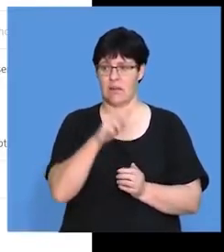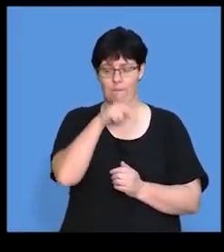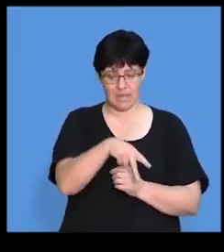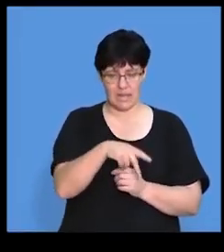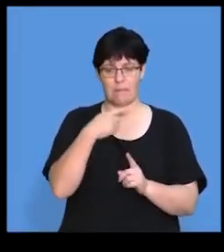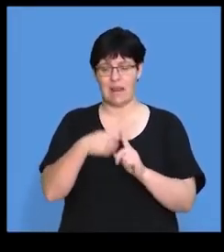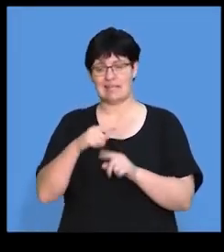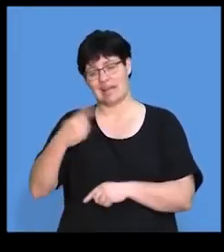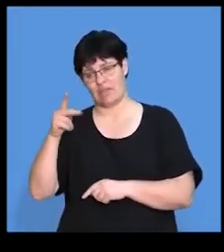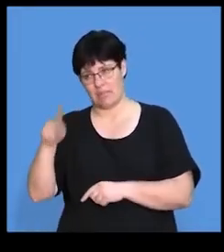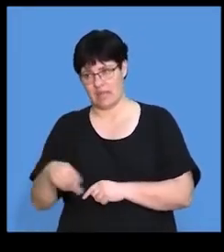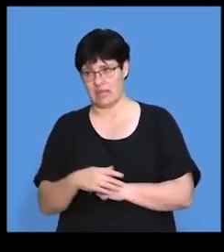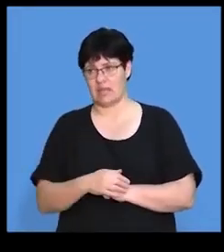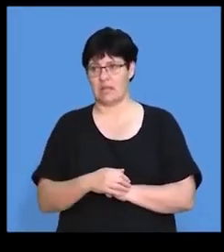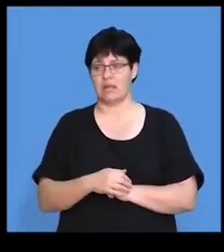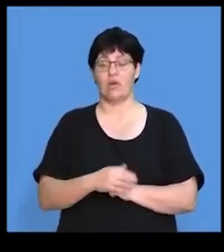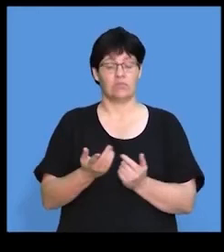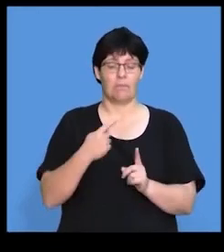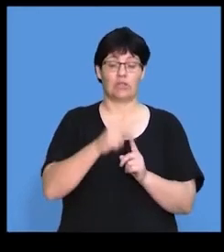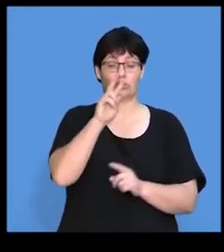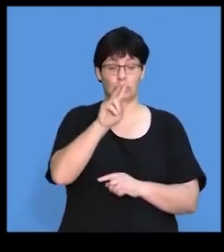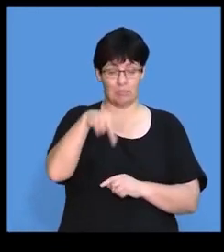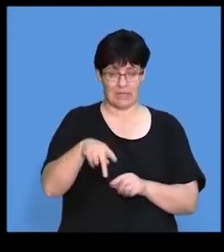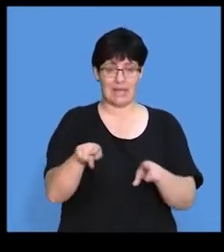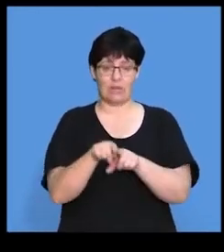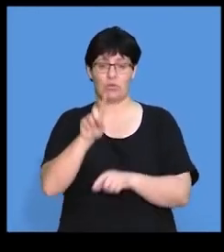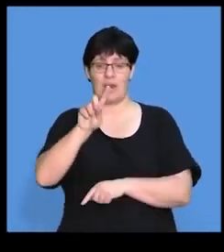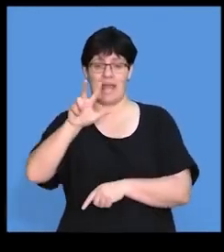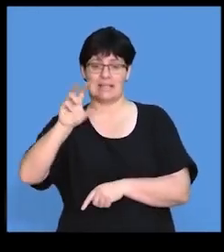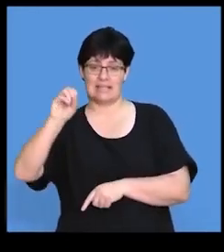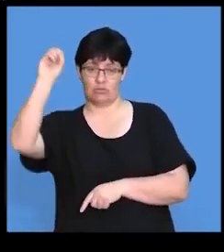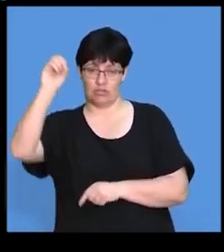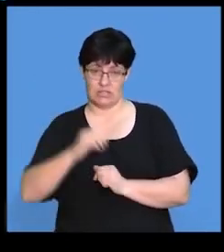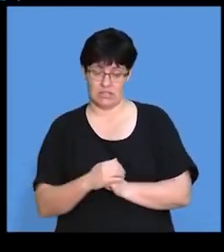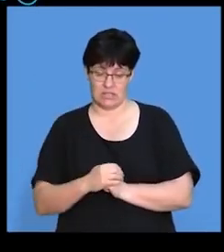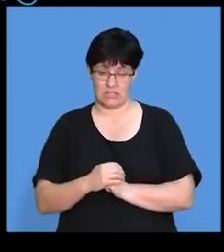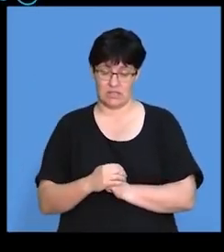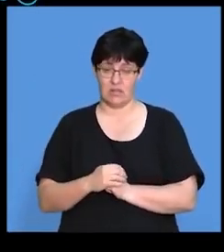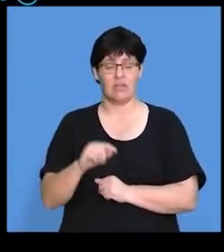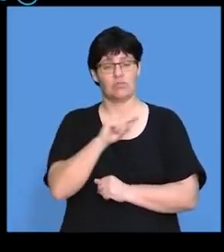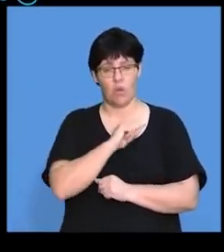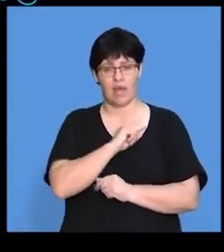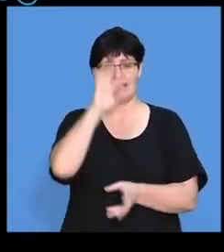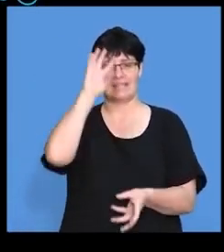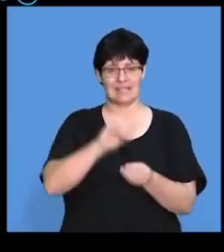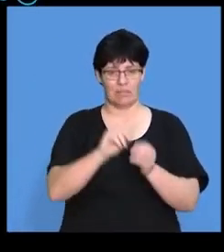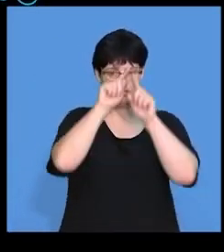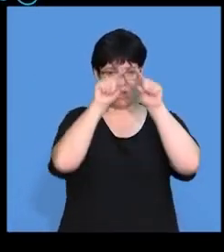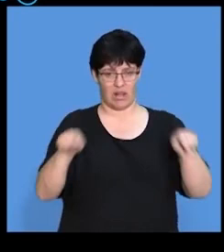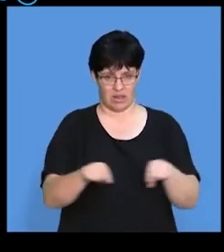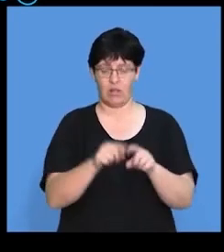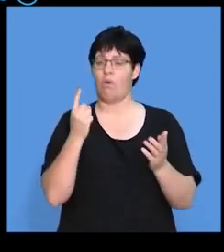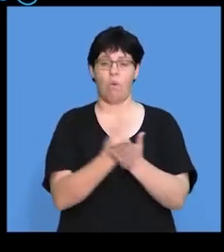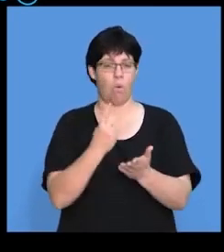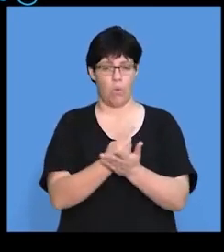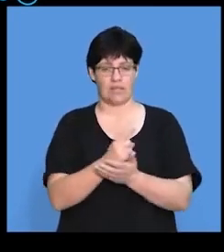P, plus another P, so plus 2P, is equal to 180 degrees. And that is because the sum of the angles